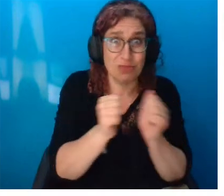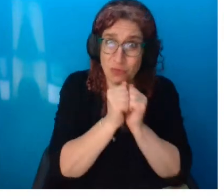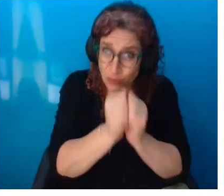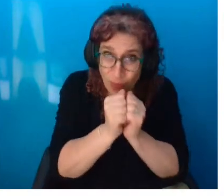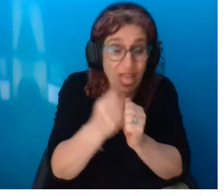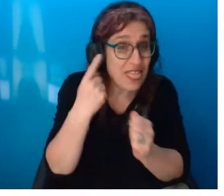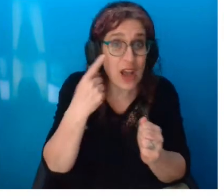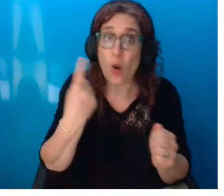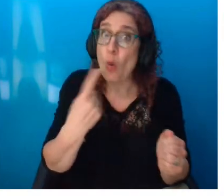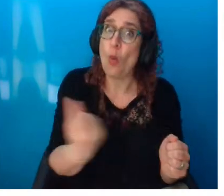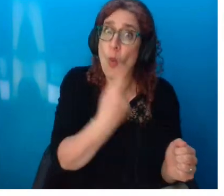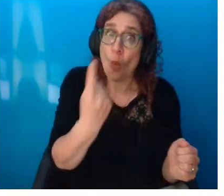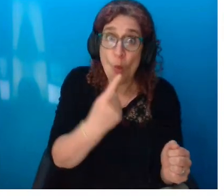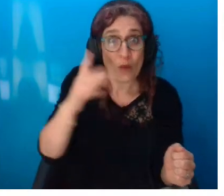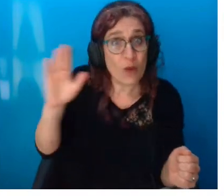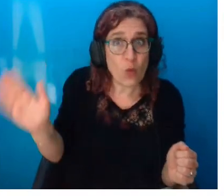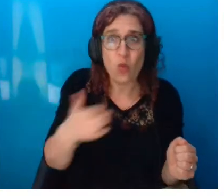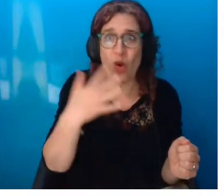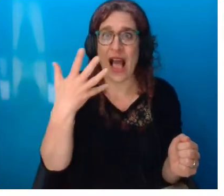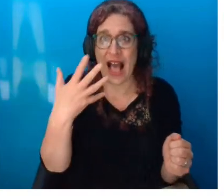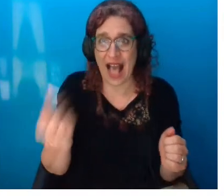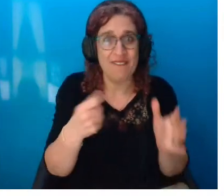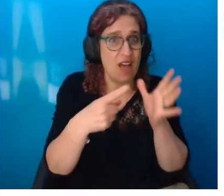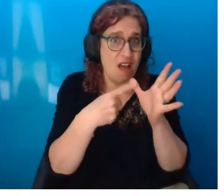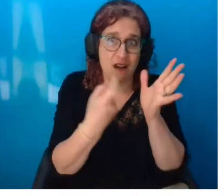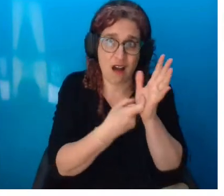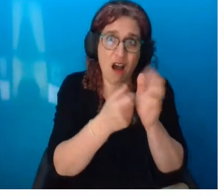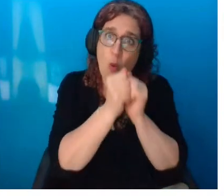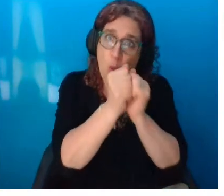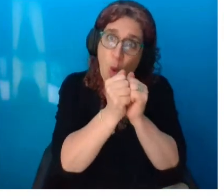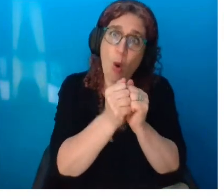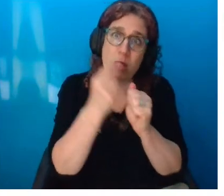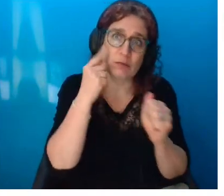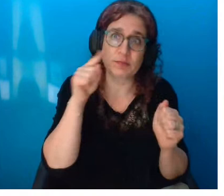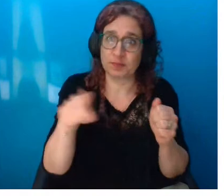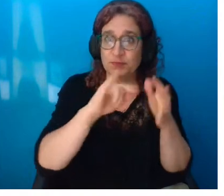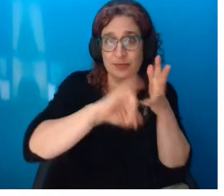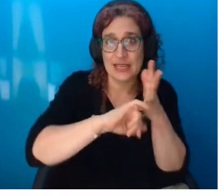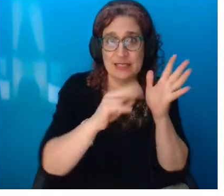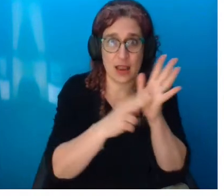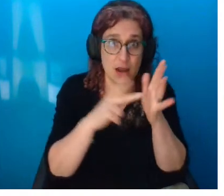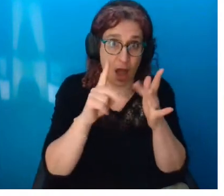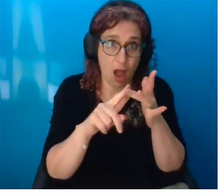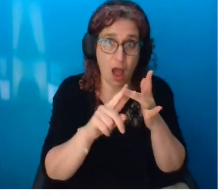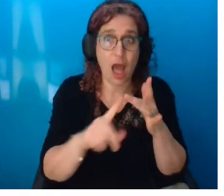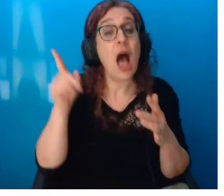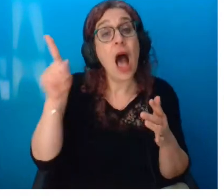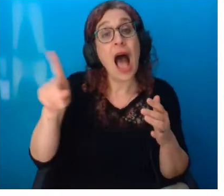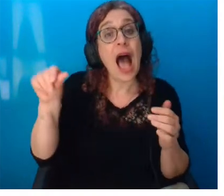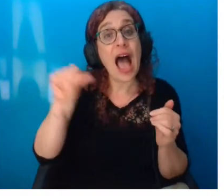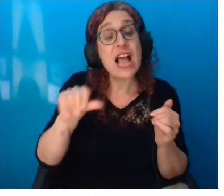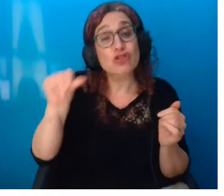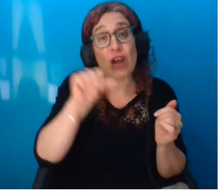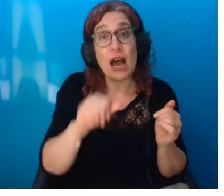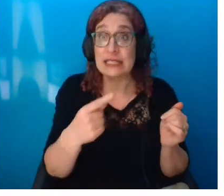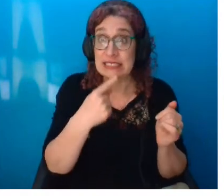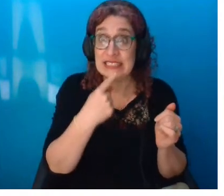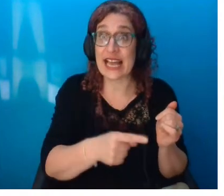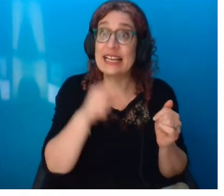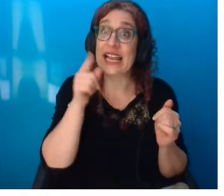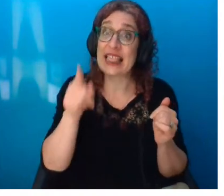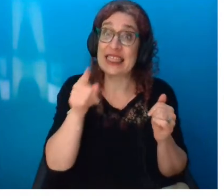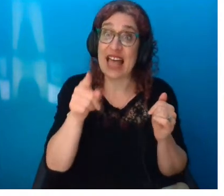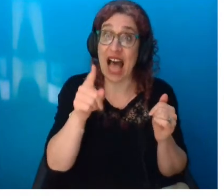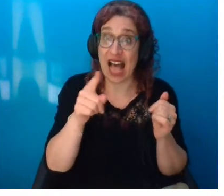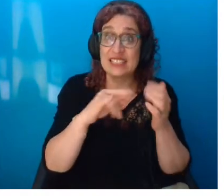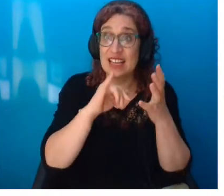suffers from allergic rhinitis. And there's a small study from Asia demonstrating that nasal saline irrigation